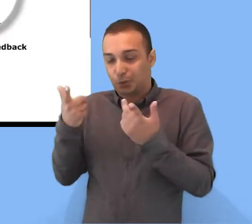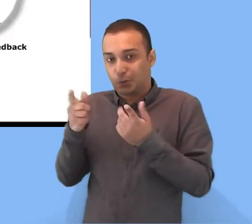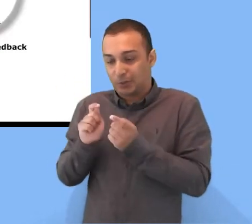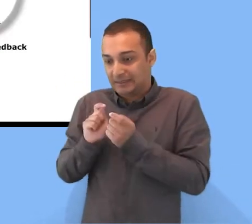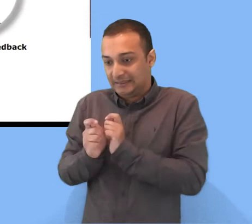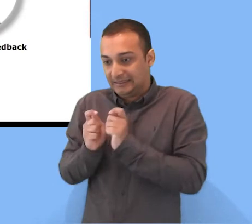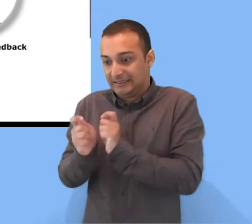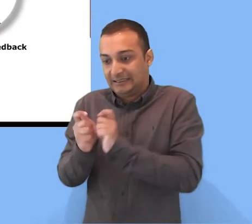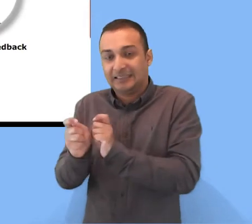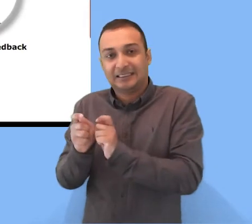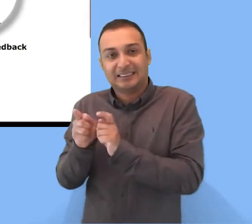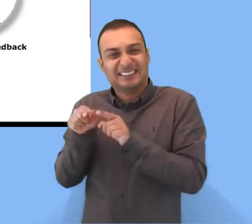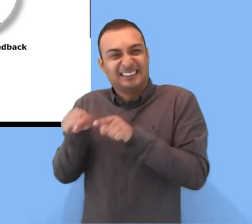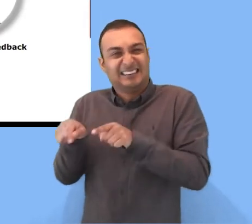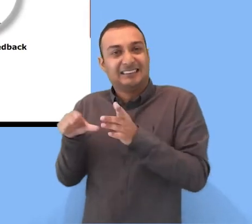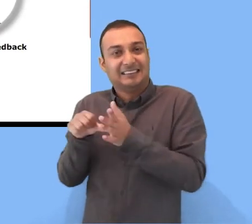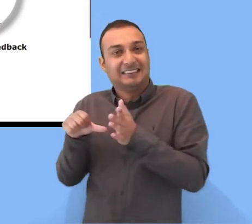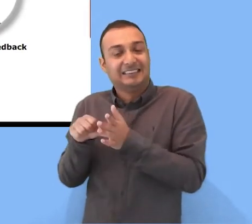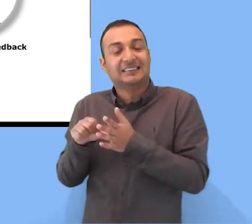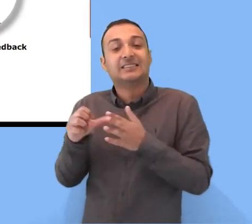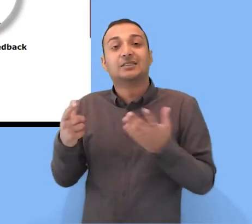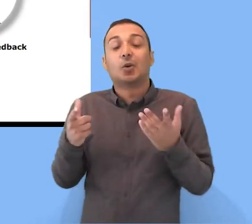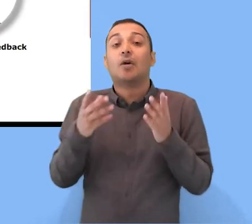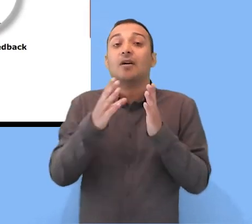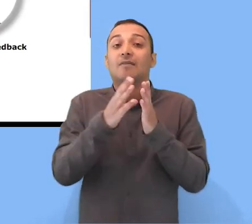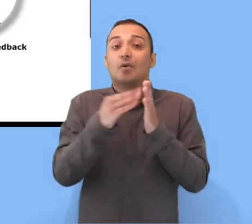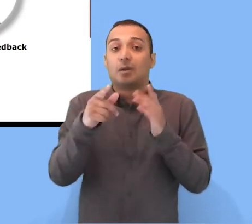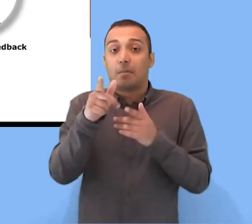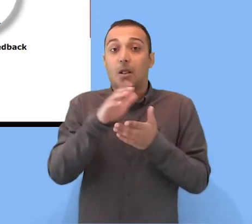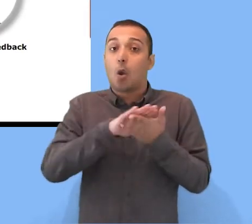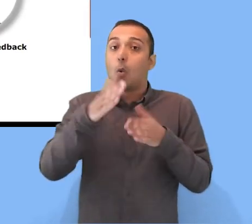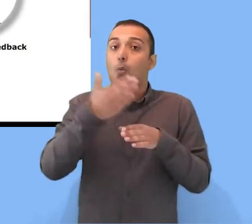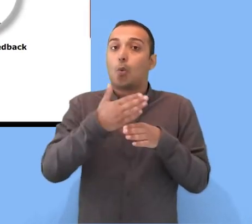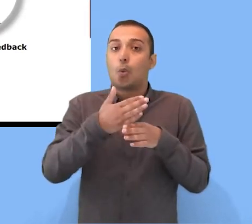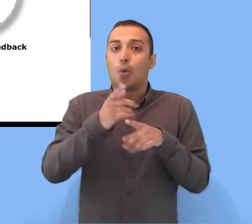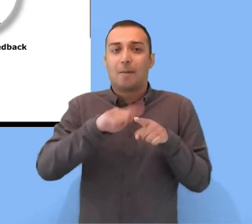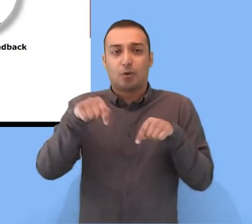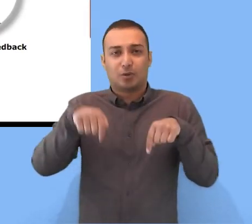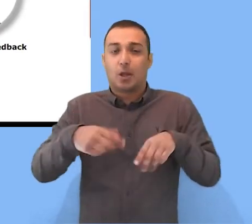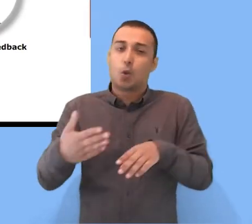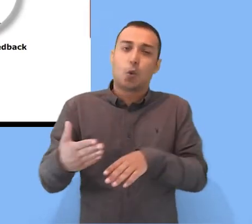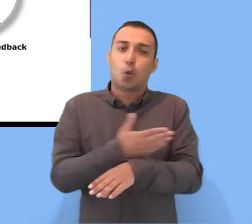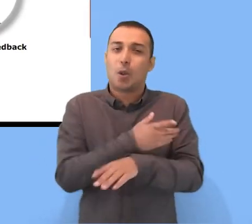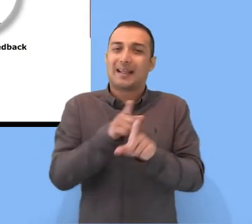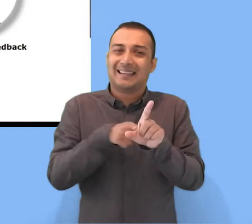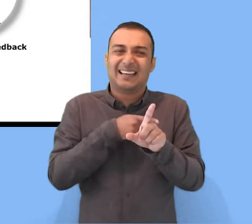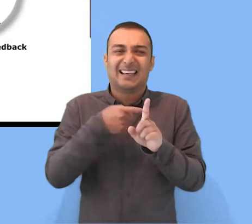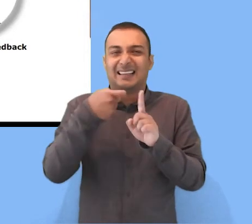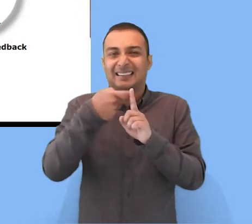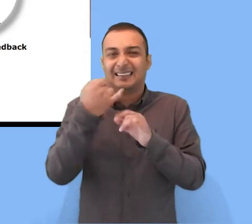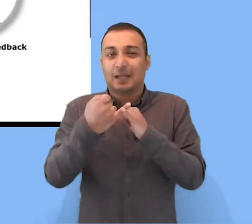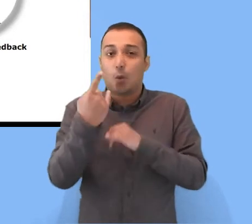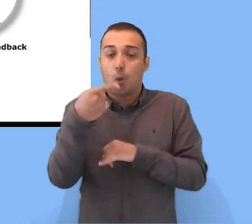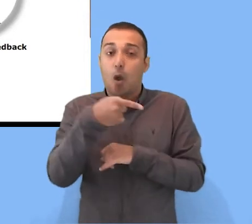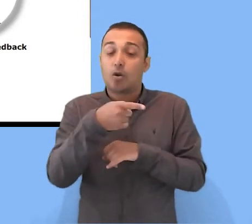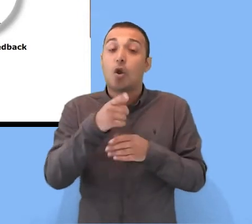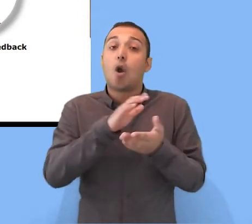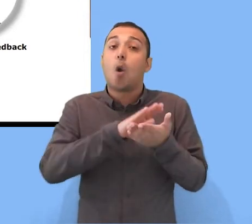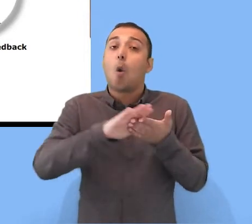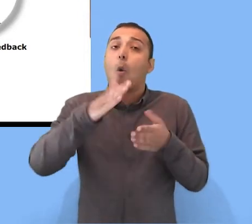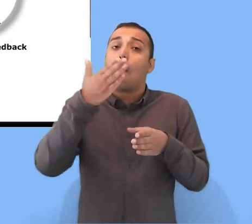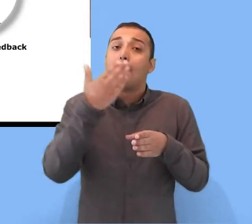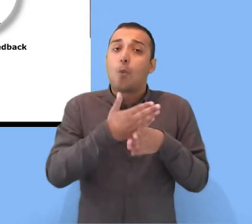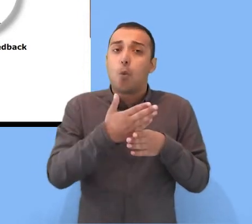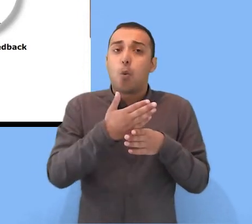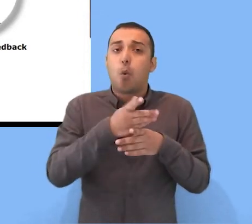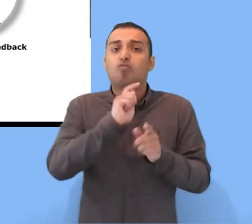we're working with schools to do is to take homework in that sort of early years, key stage 1 area, and replace it